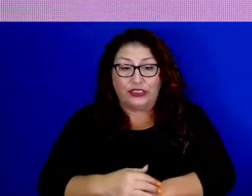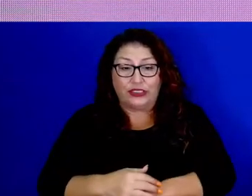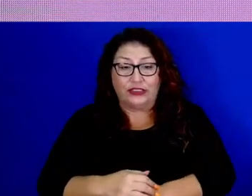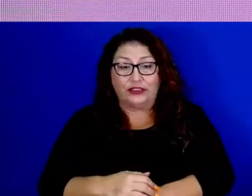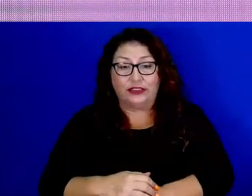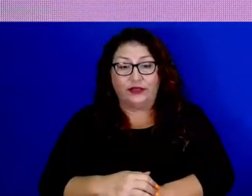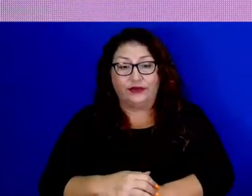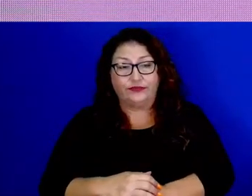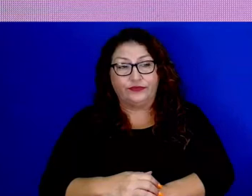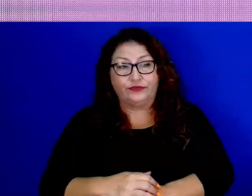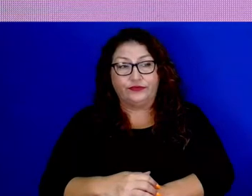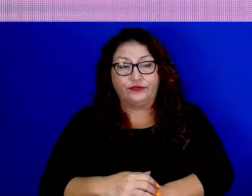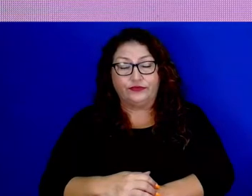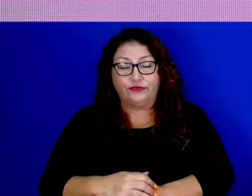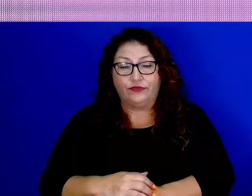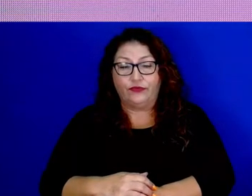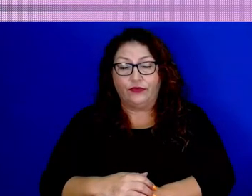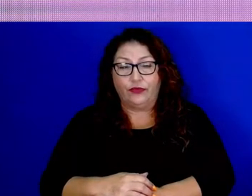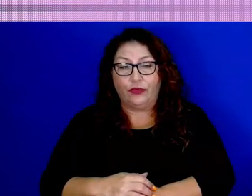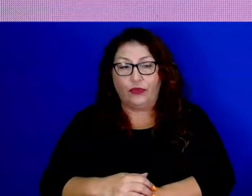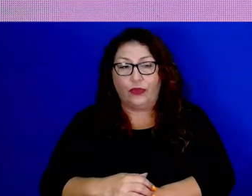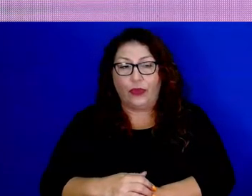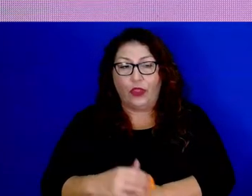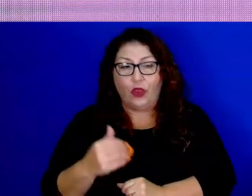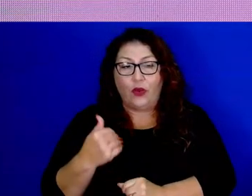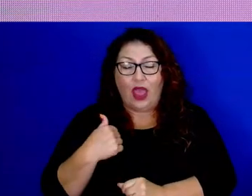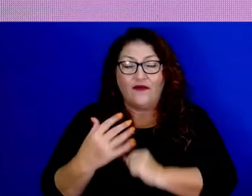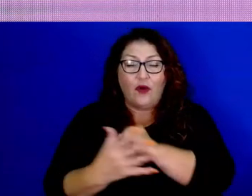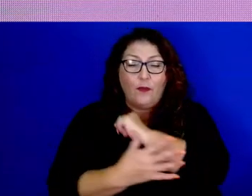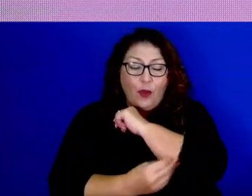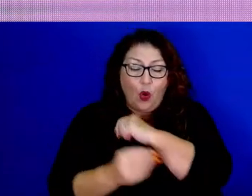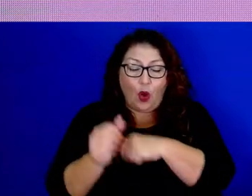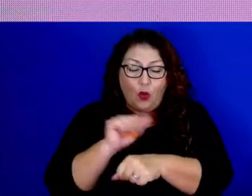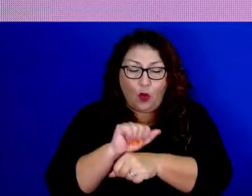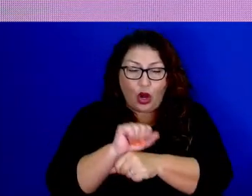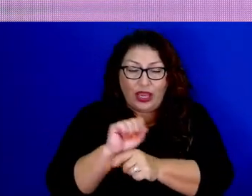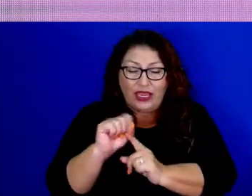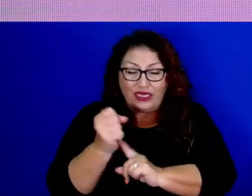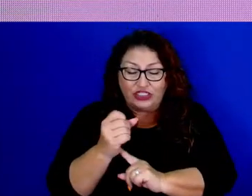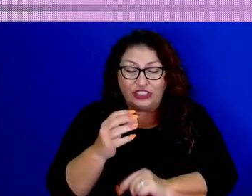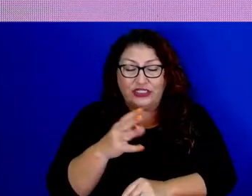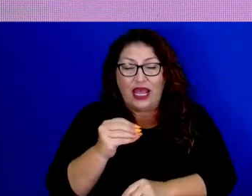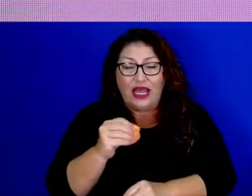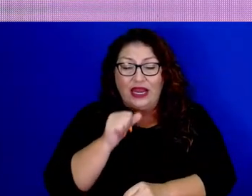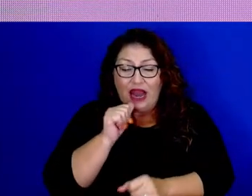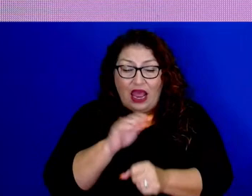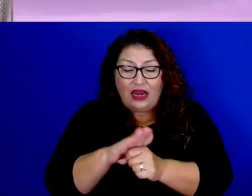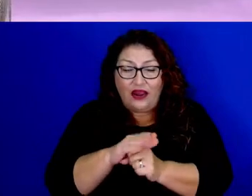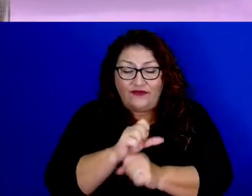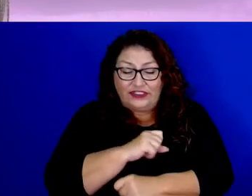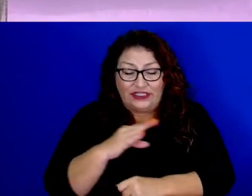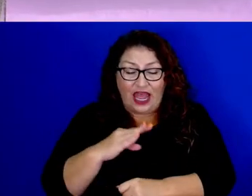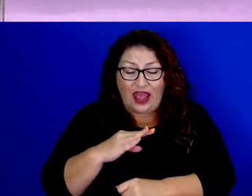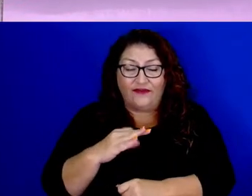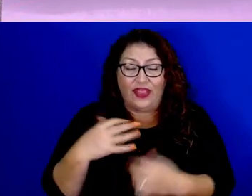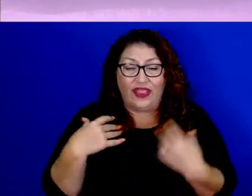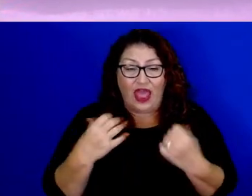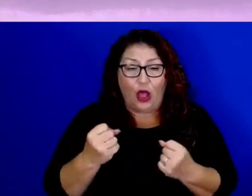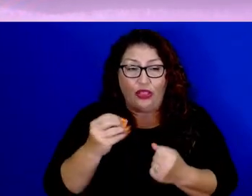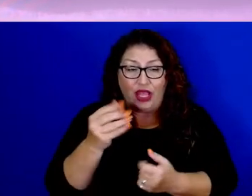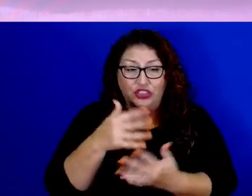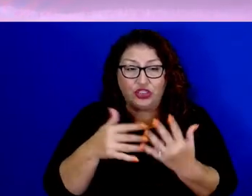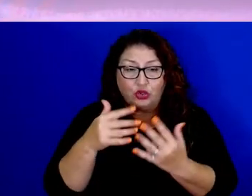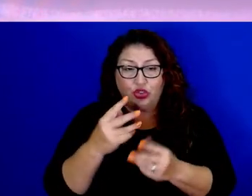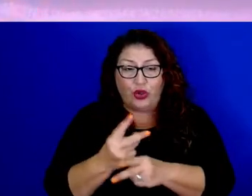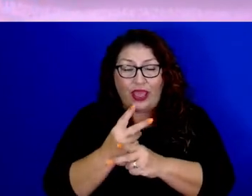We have poor working conditions and staff shortages in the health and social care sector. If we